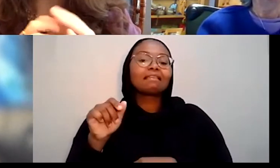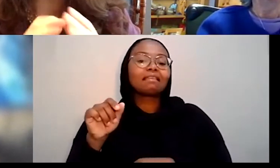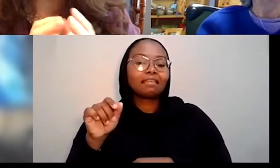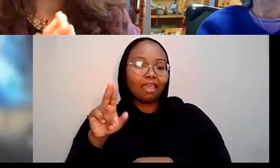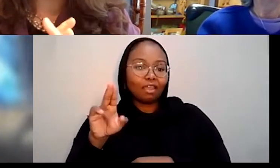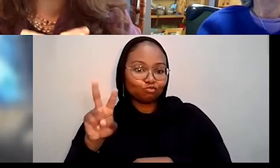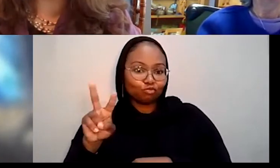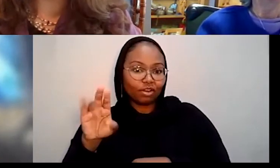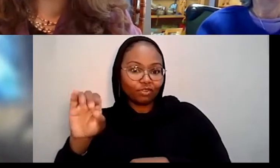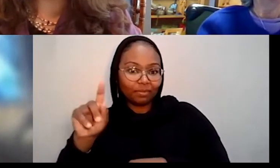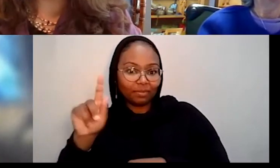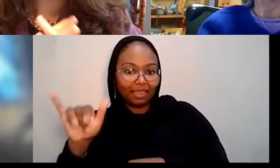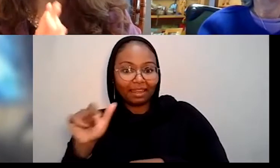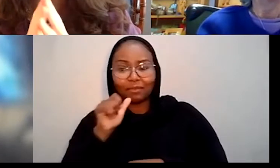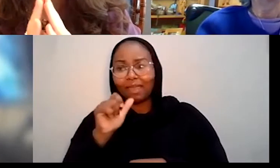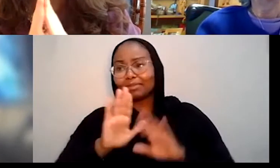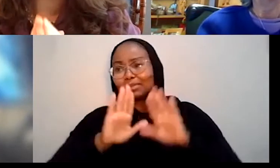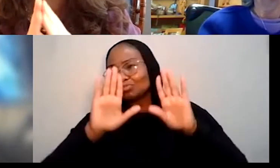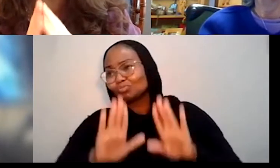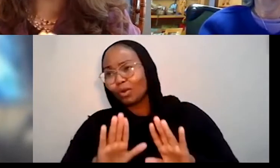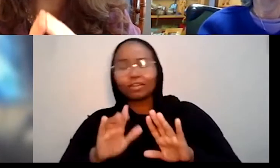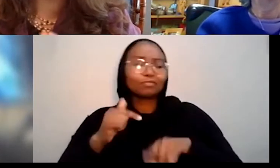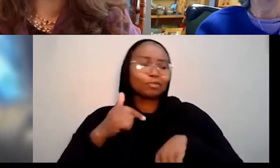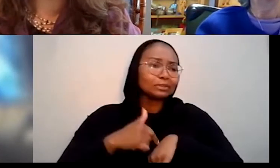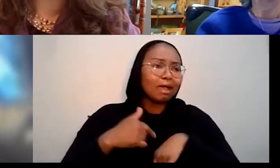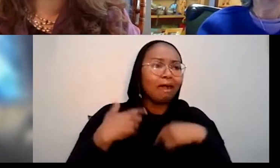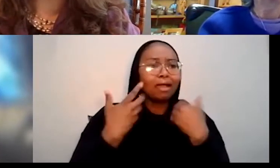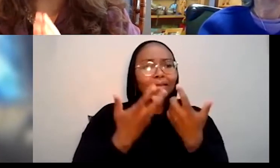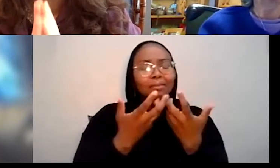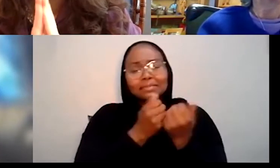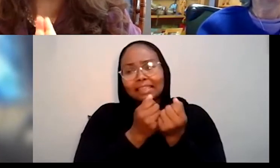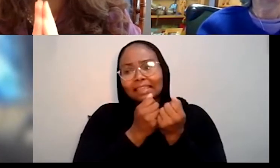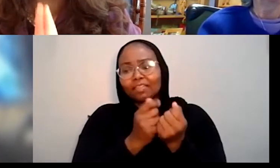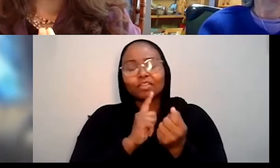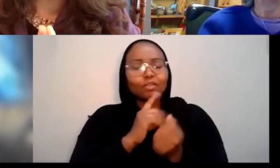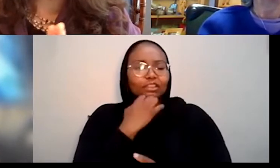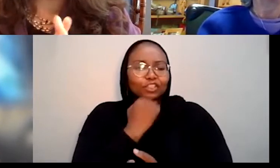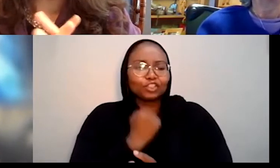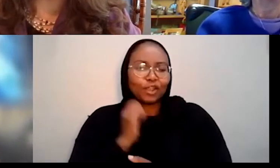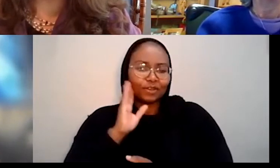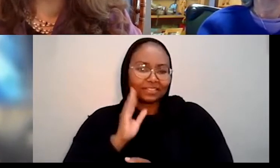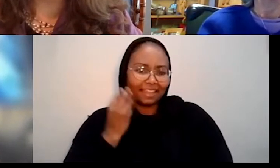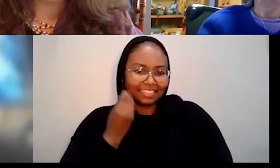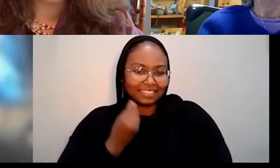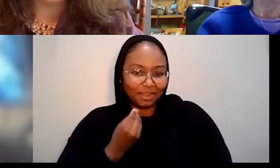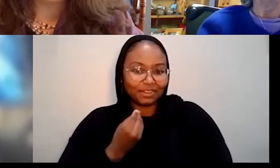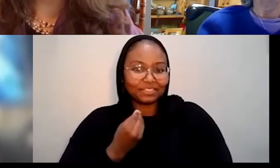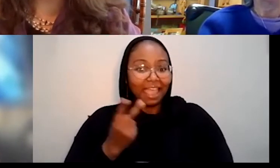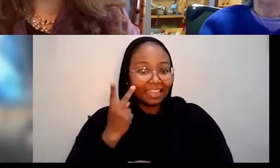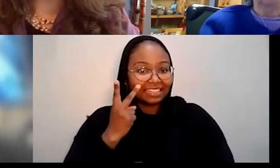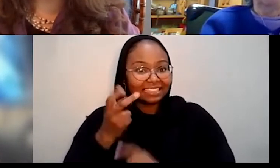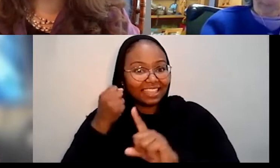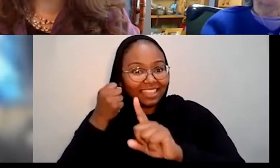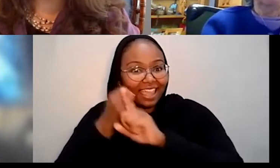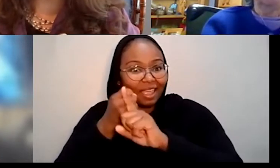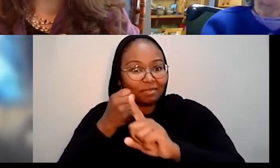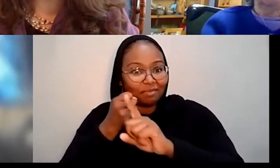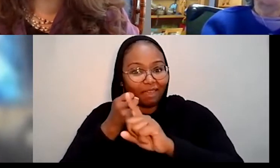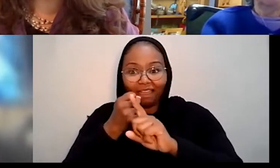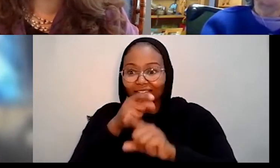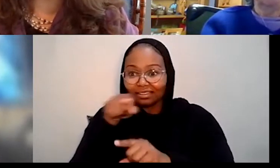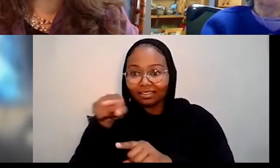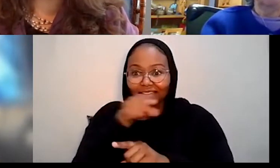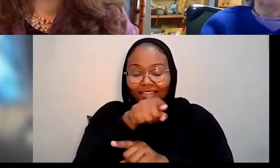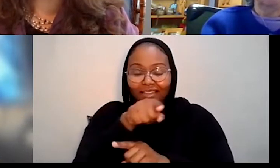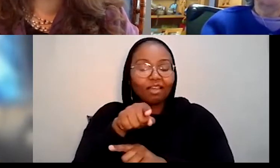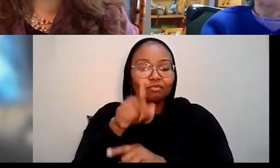I just really cherished that experience. And I was able to see the impact in the eyes of the people who are there watching our film,